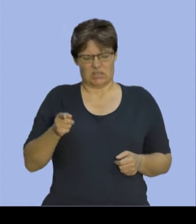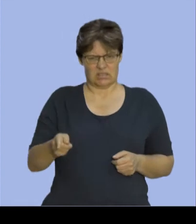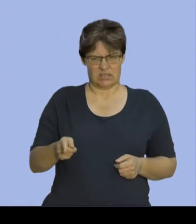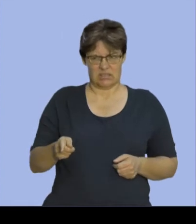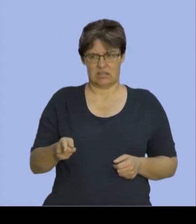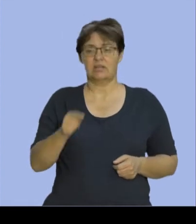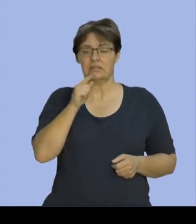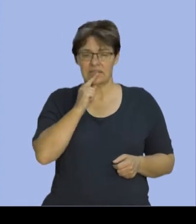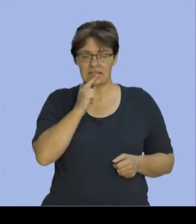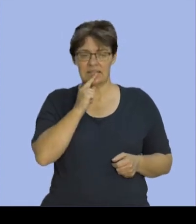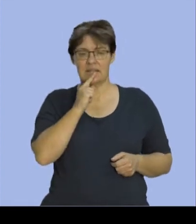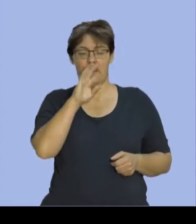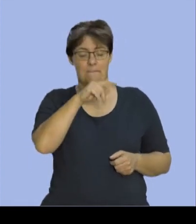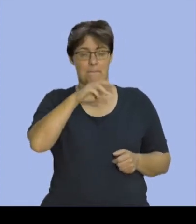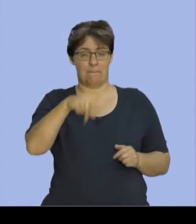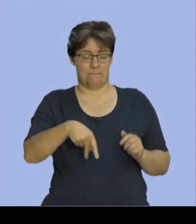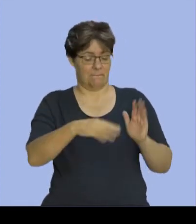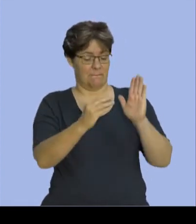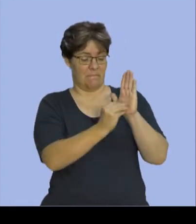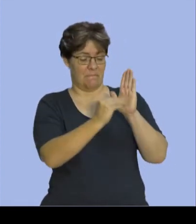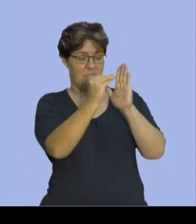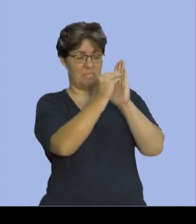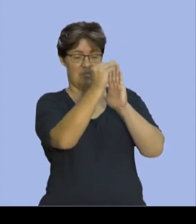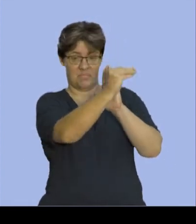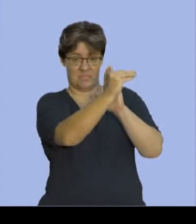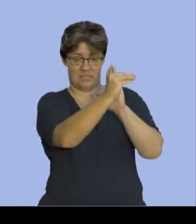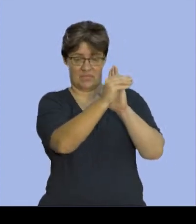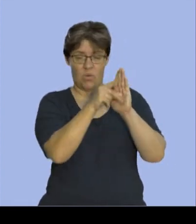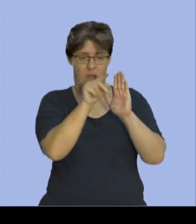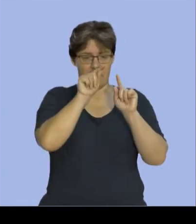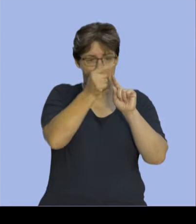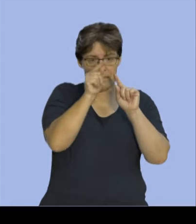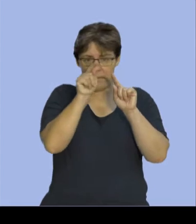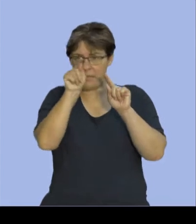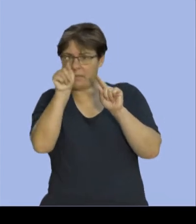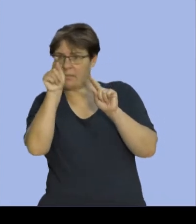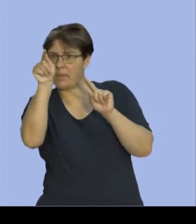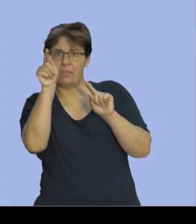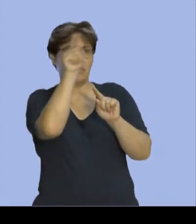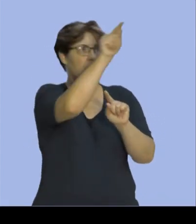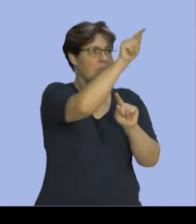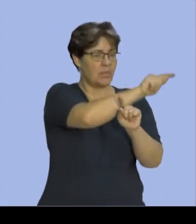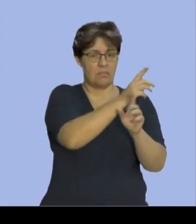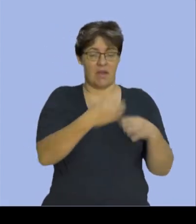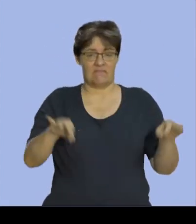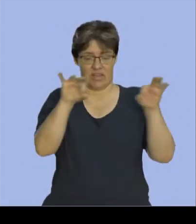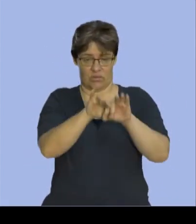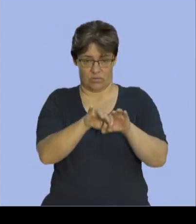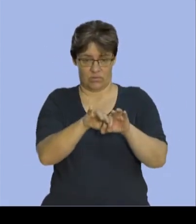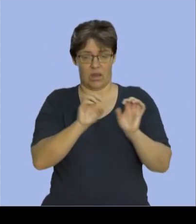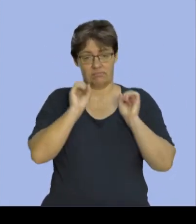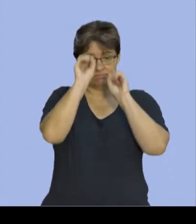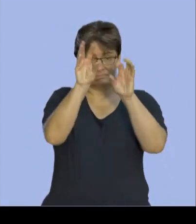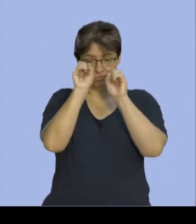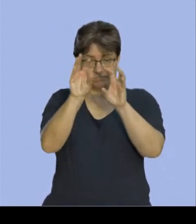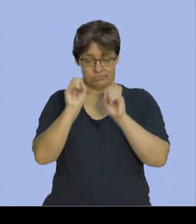is a mapping, right? When I say mapping, I mean when you're plotting all over your values of input